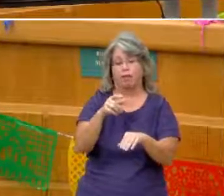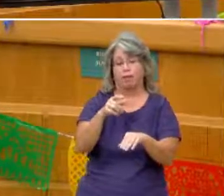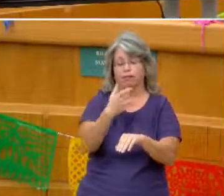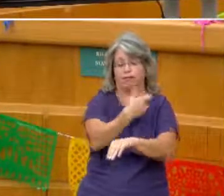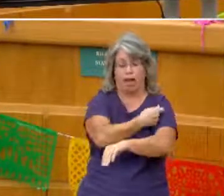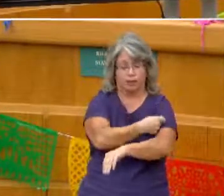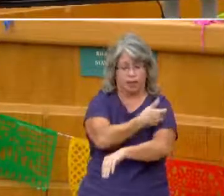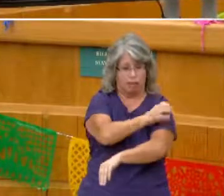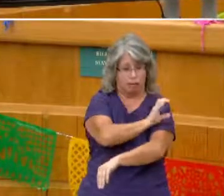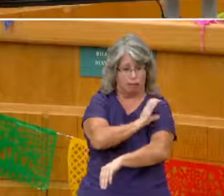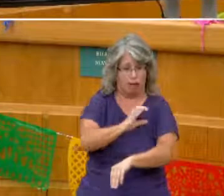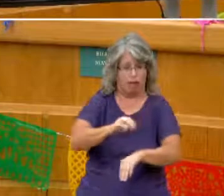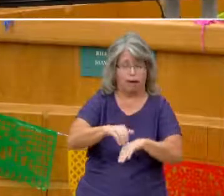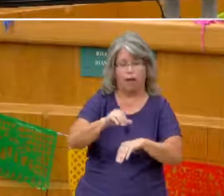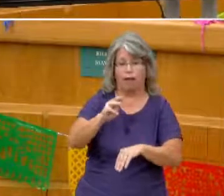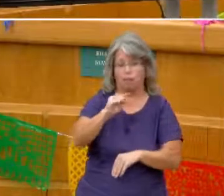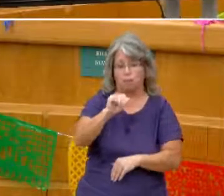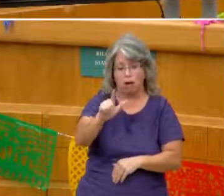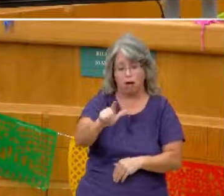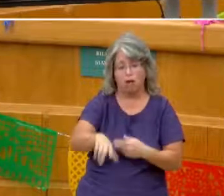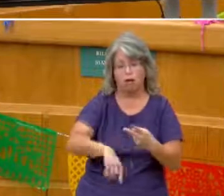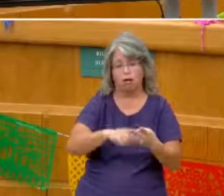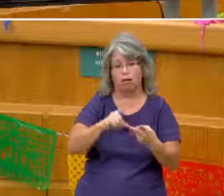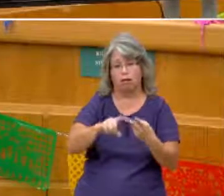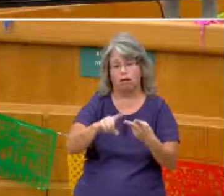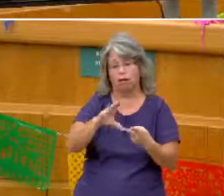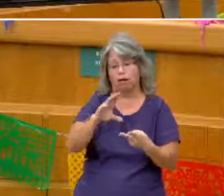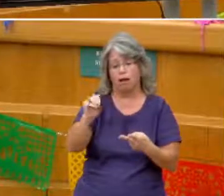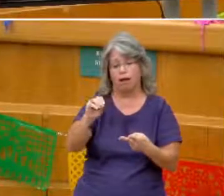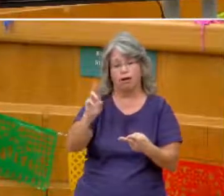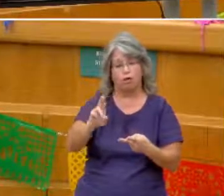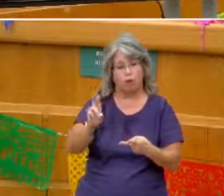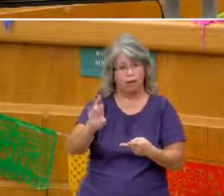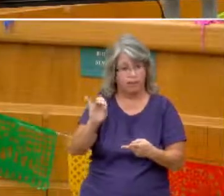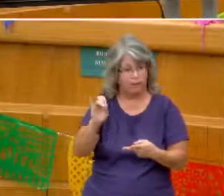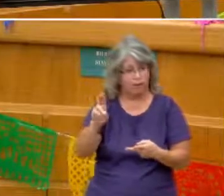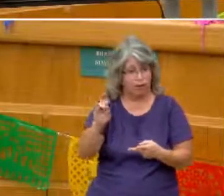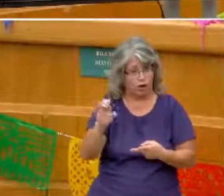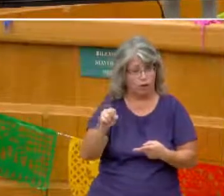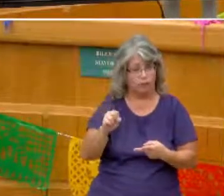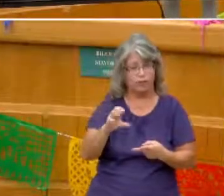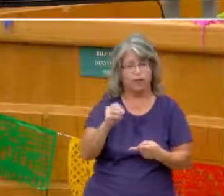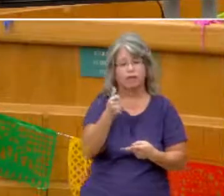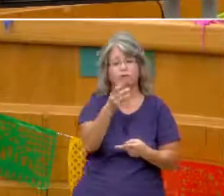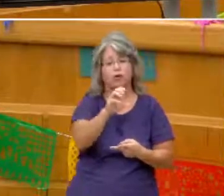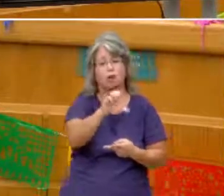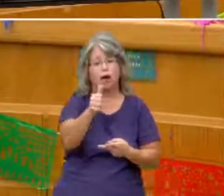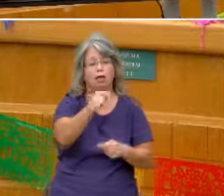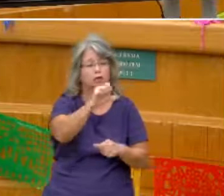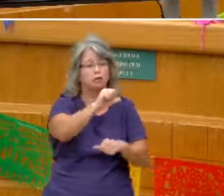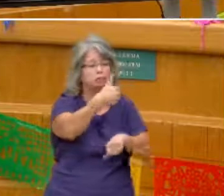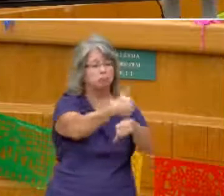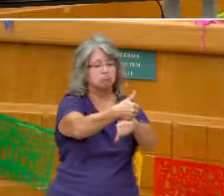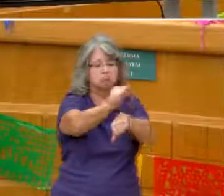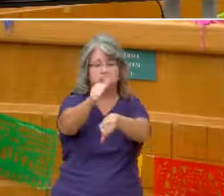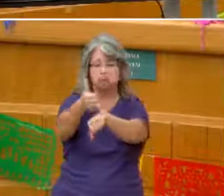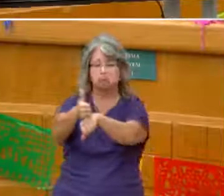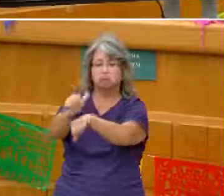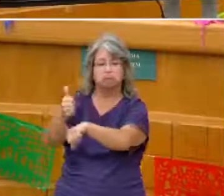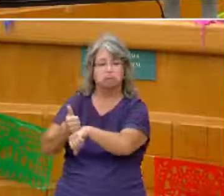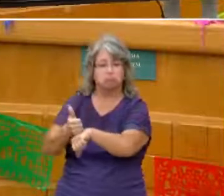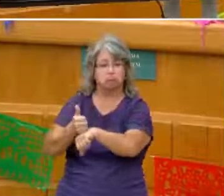Corpus Christi Bay. All open 7 days a week, and at other standalone clinics across the county as we work to make